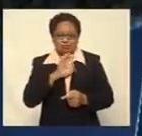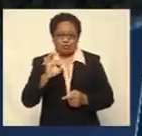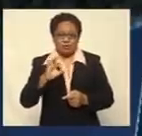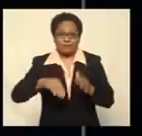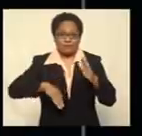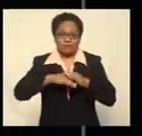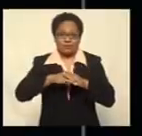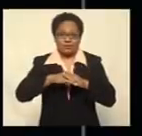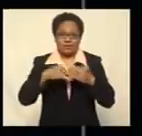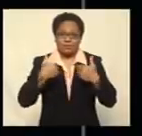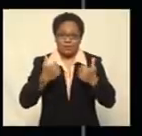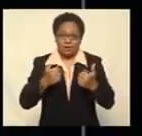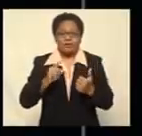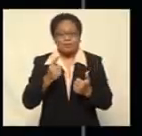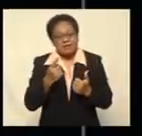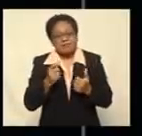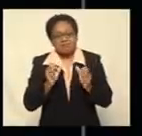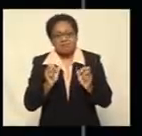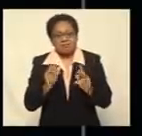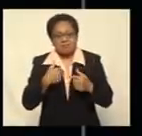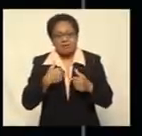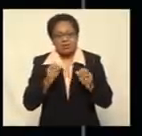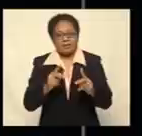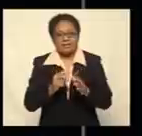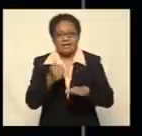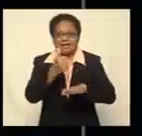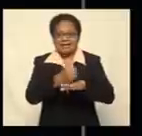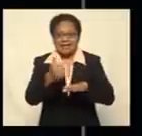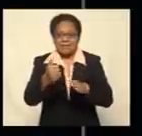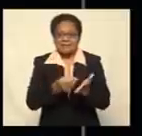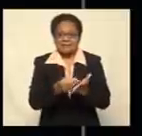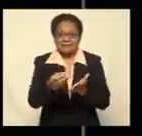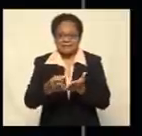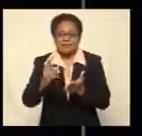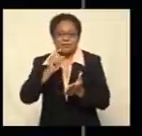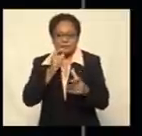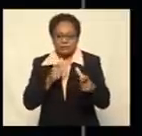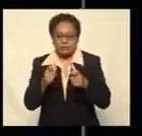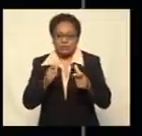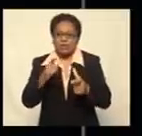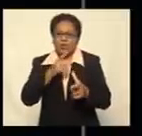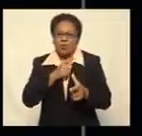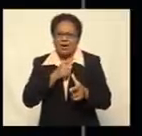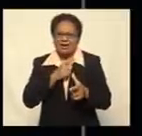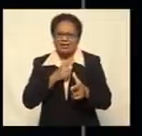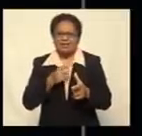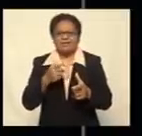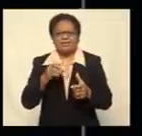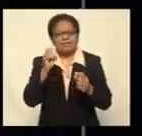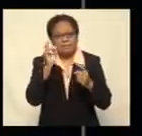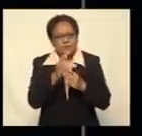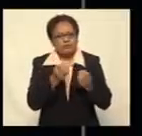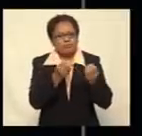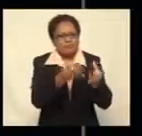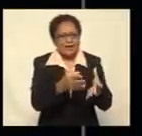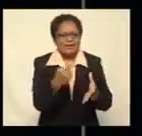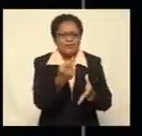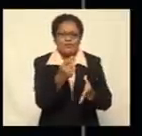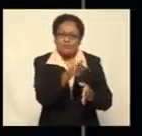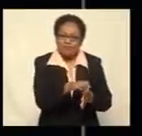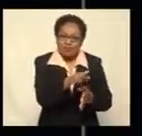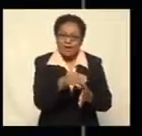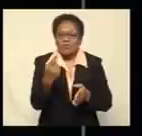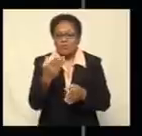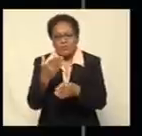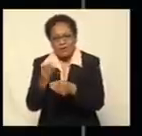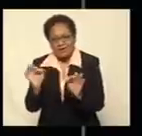well. Government spending will be maintained to provide social security to the poor, the jobless and the vulnerable in the